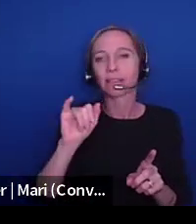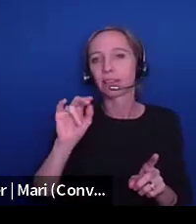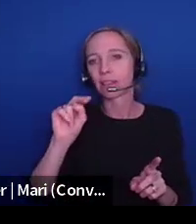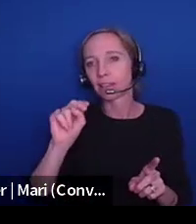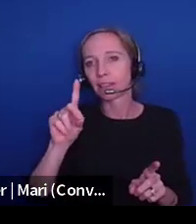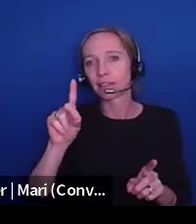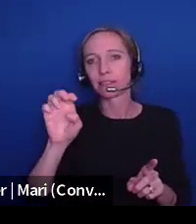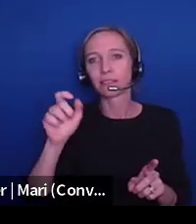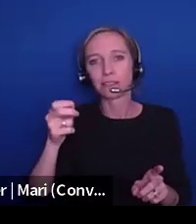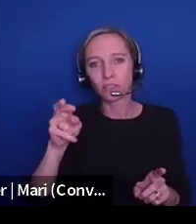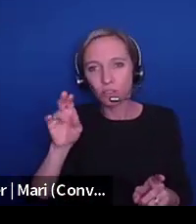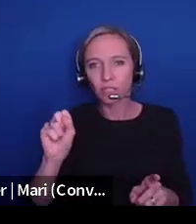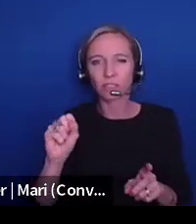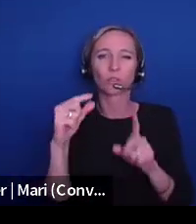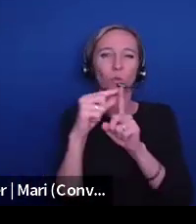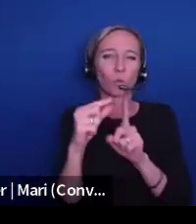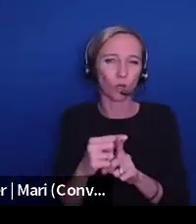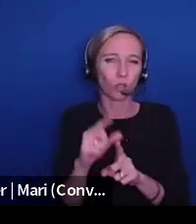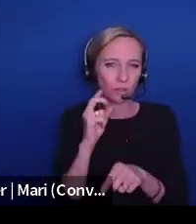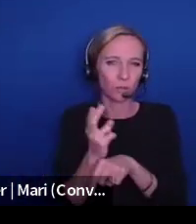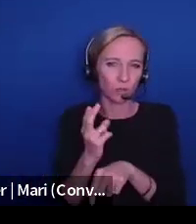indigenous, people of color, all these things.